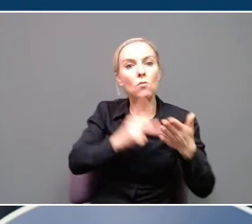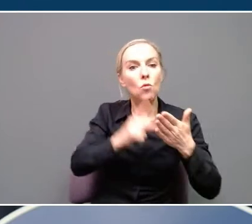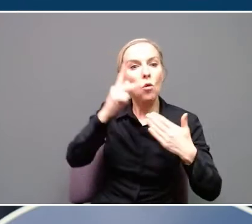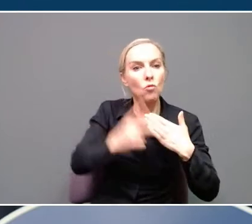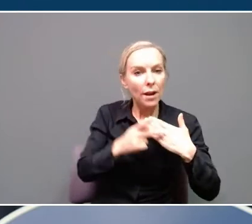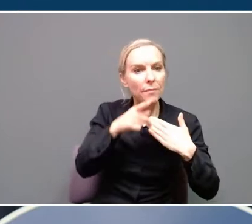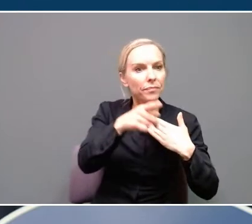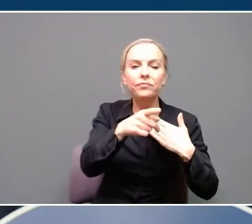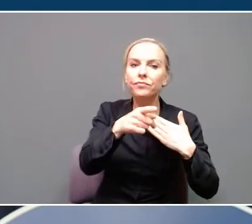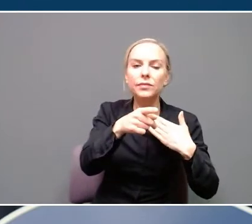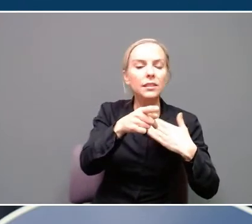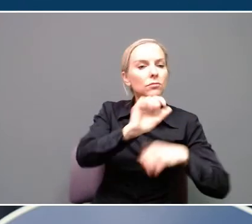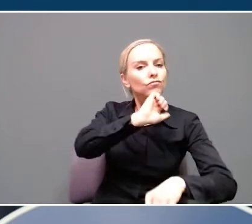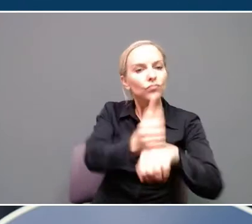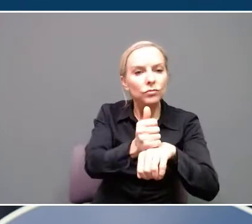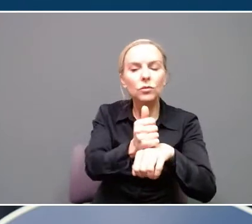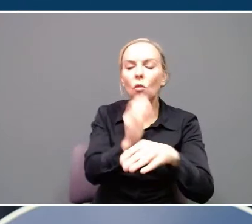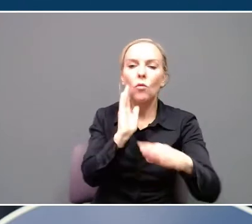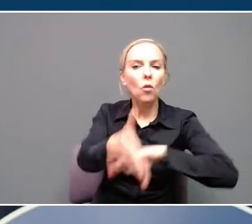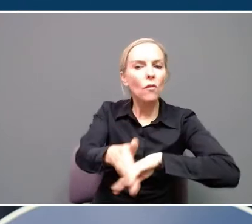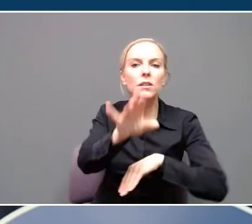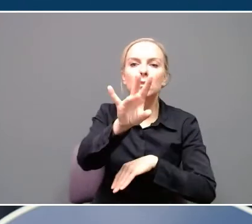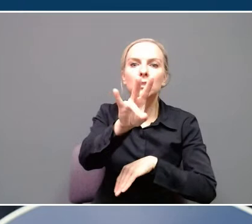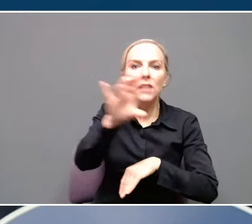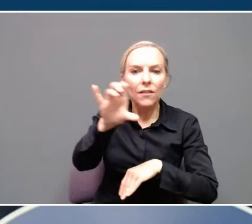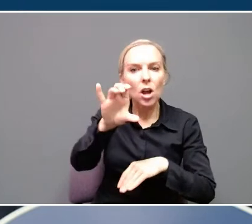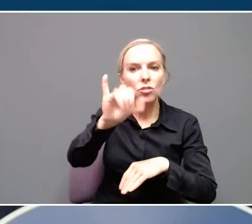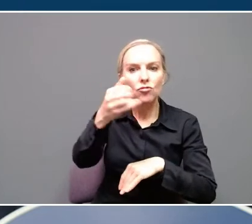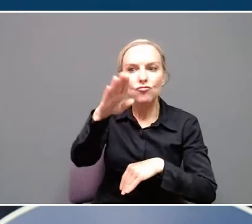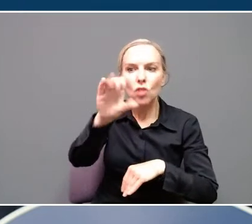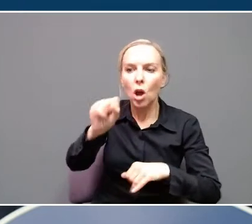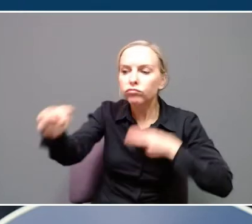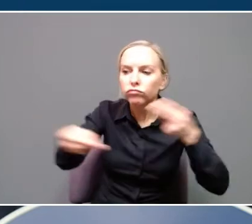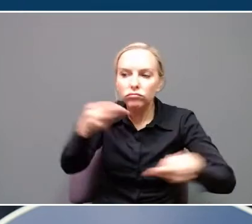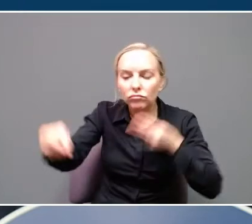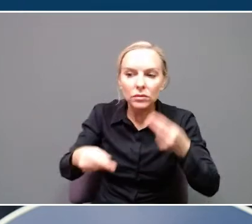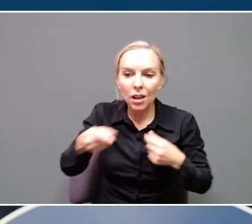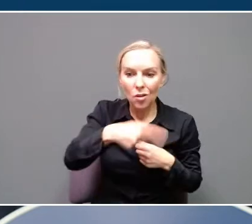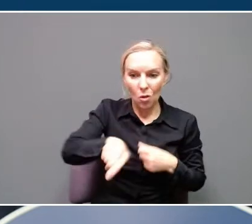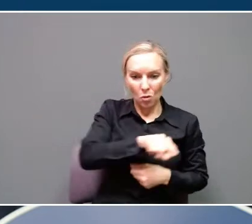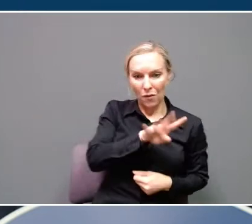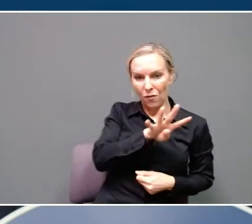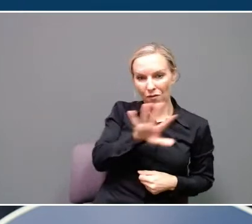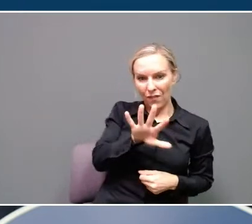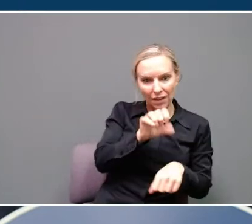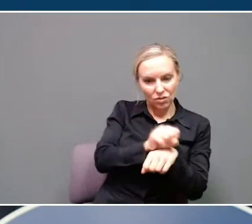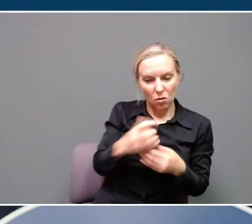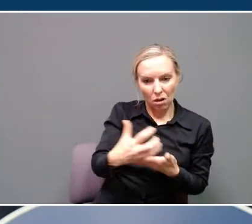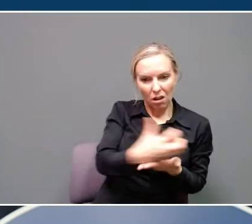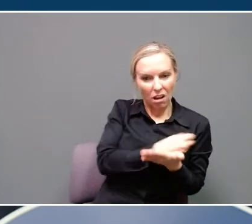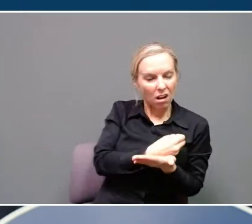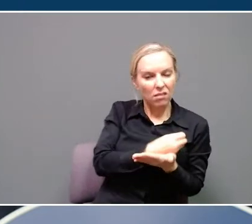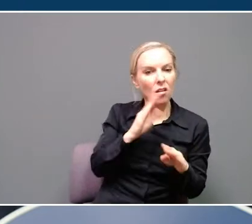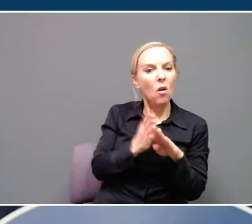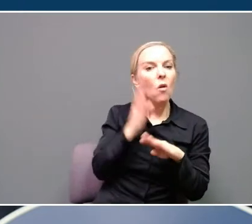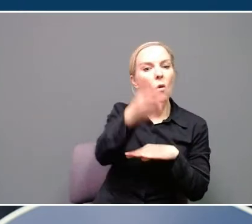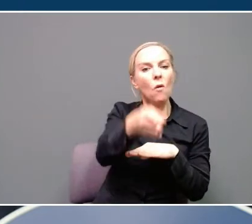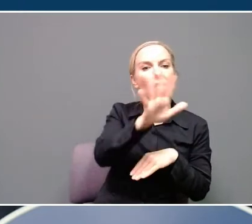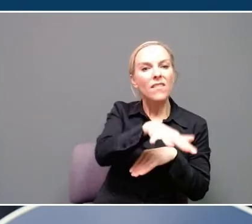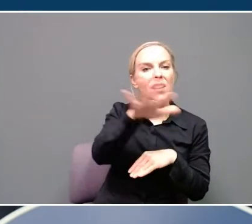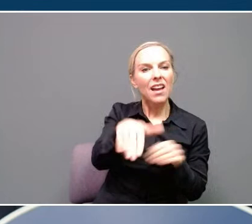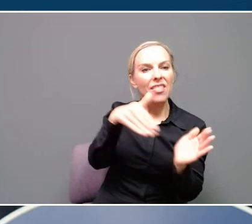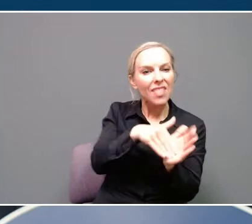than 700 good paying jobs, 45% of which have annual salaries over $50,000.